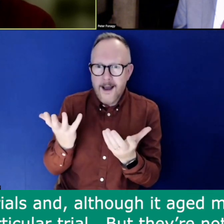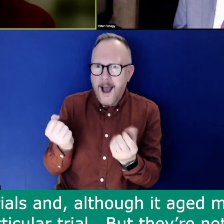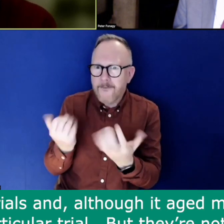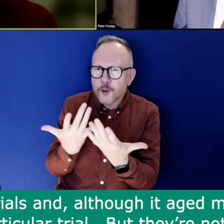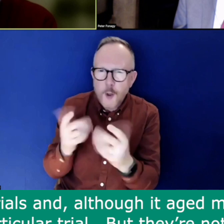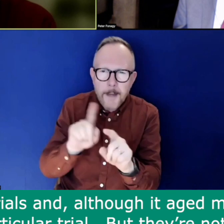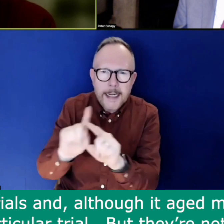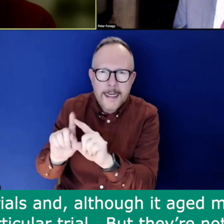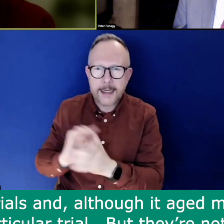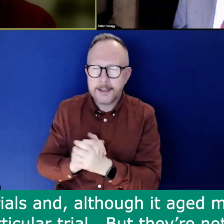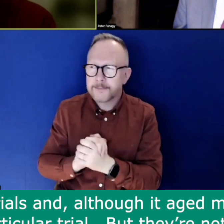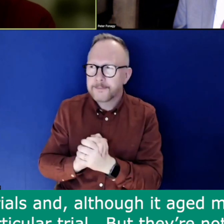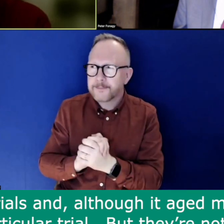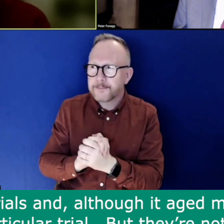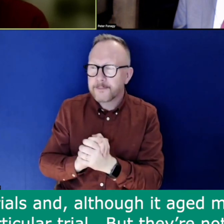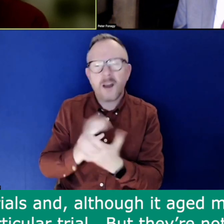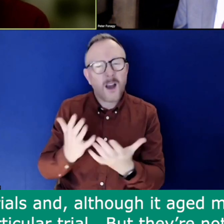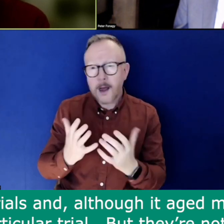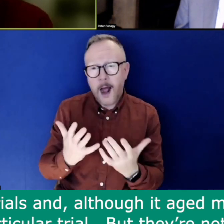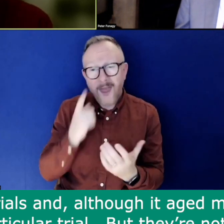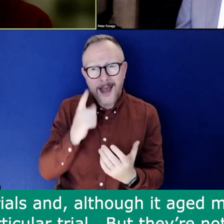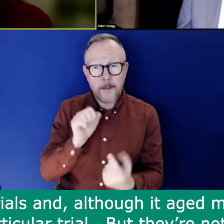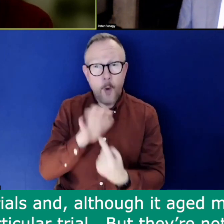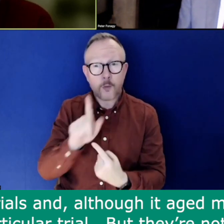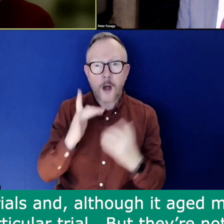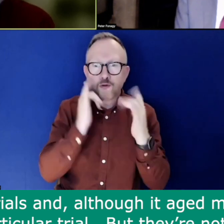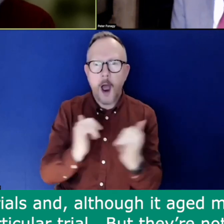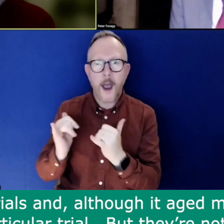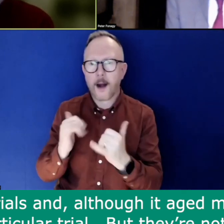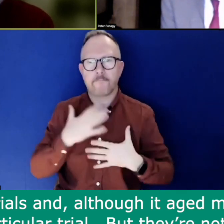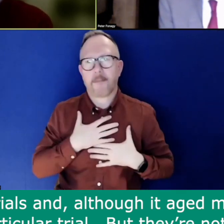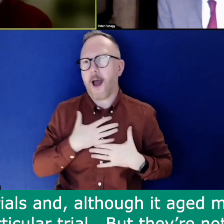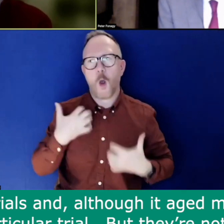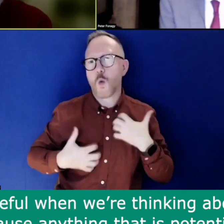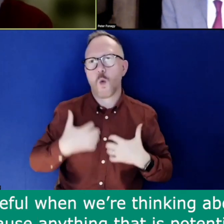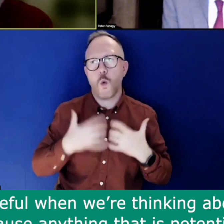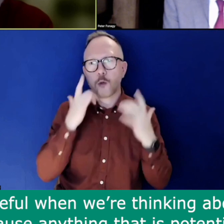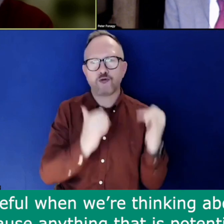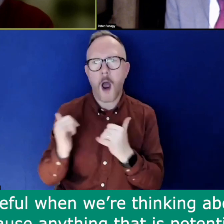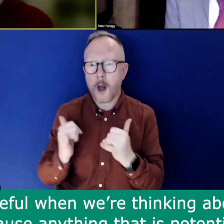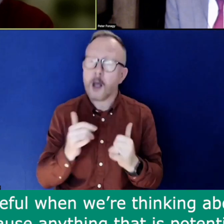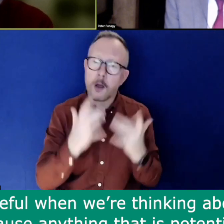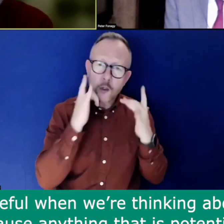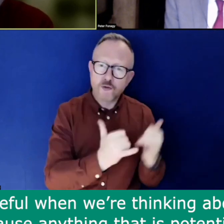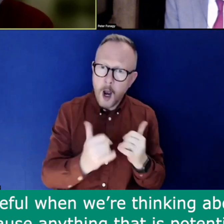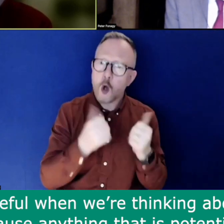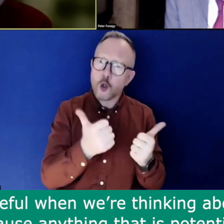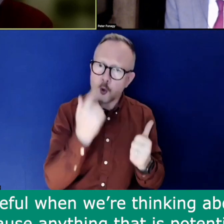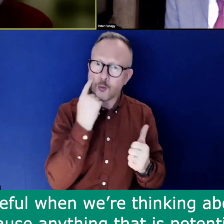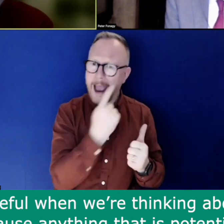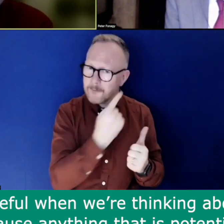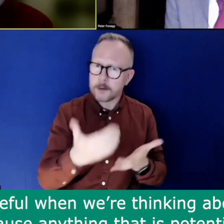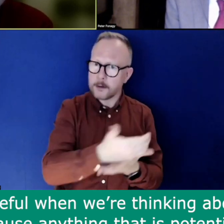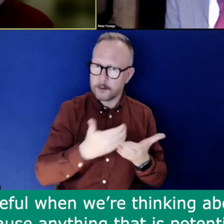me significantly, I really enjoy doing that particular trial. But they're not the only evidence. I guess we have to